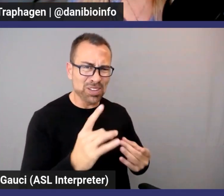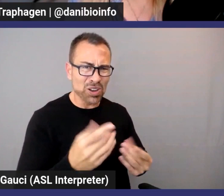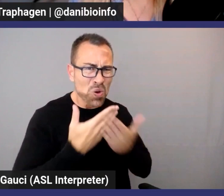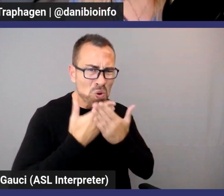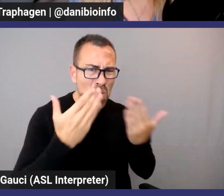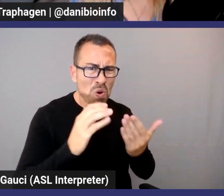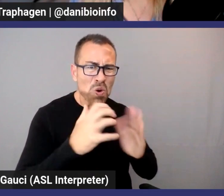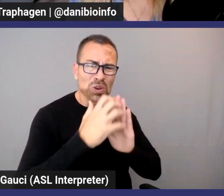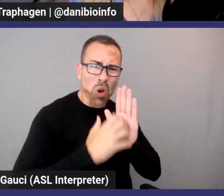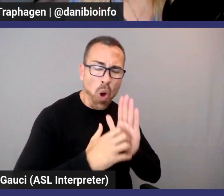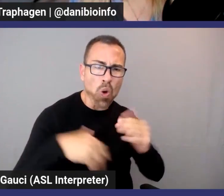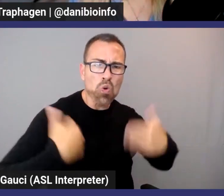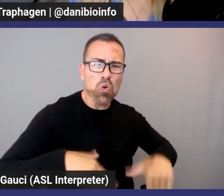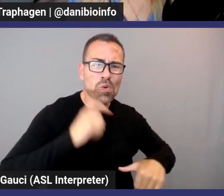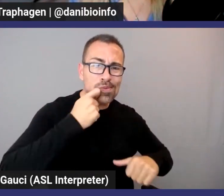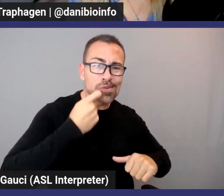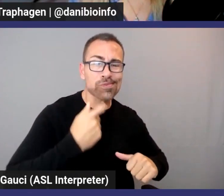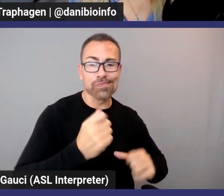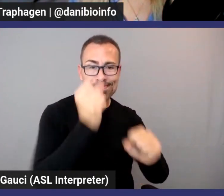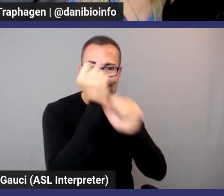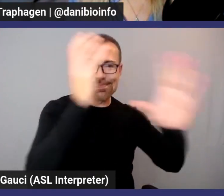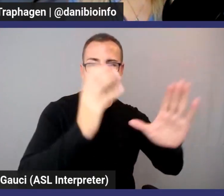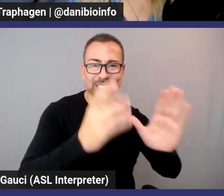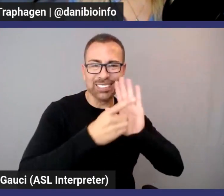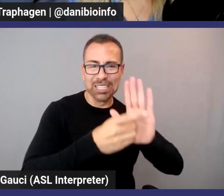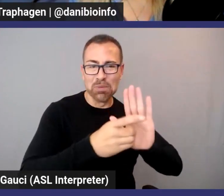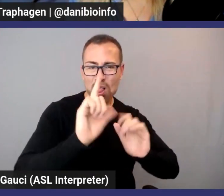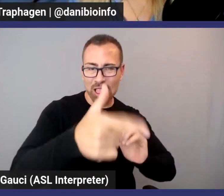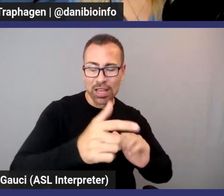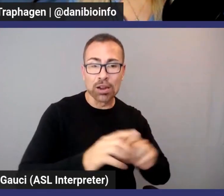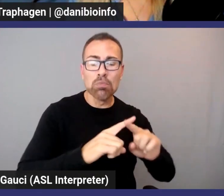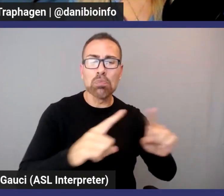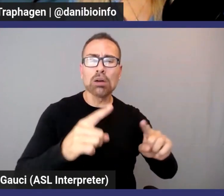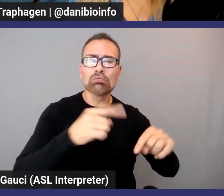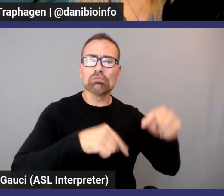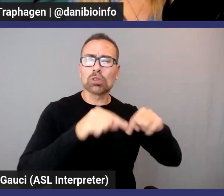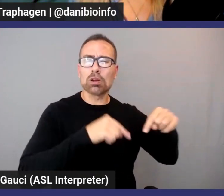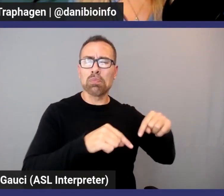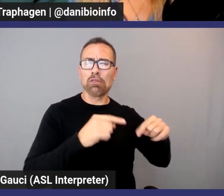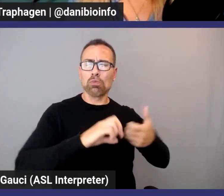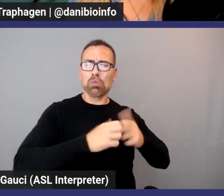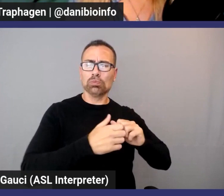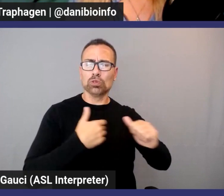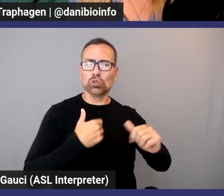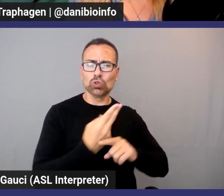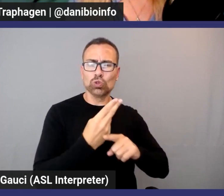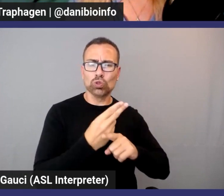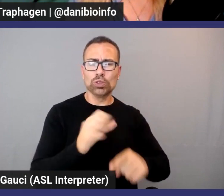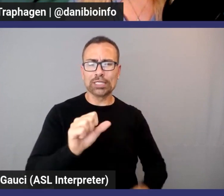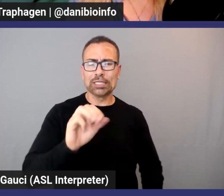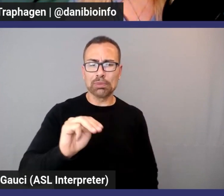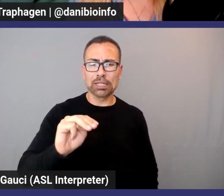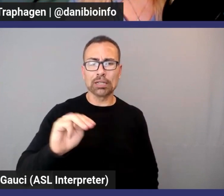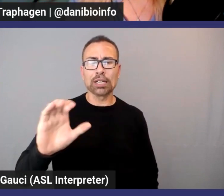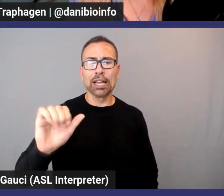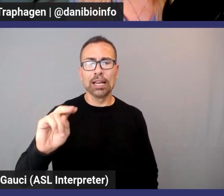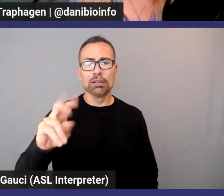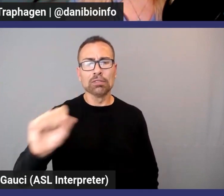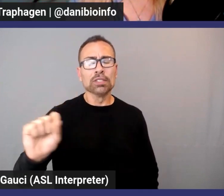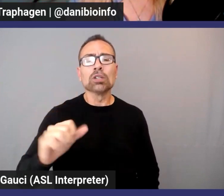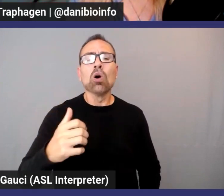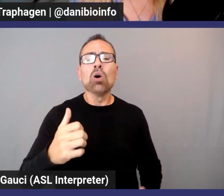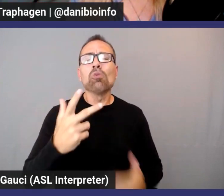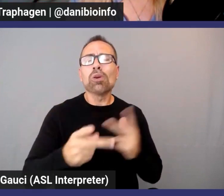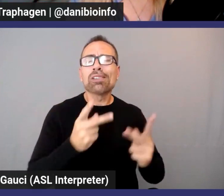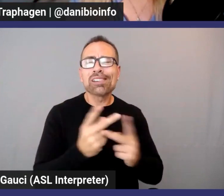through and working backwards from some problems that we're trying to solve using Amazon SageMaker Canvas, what kind of ready built models are available